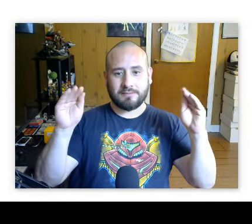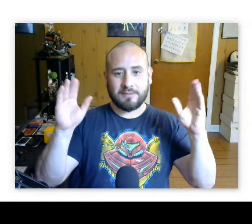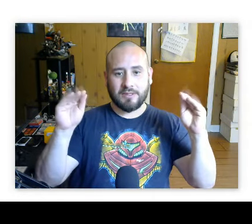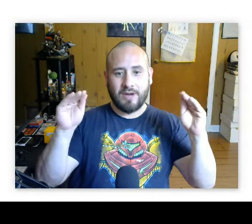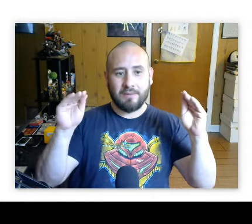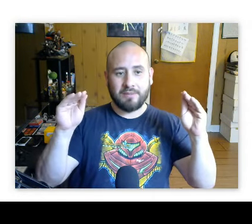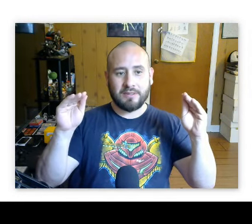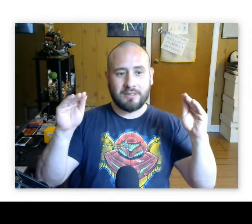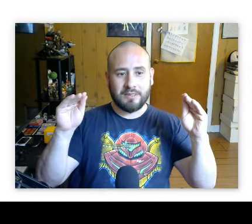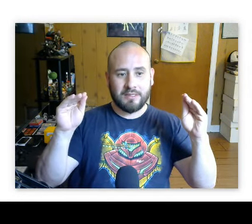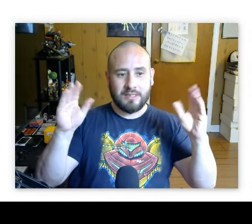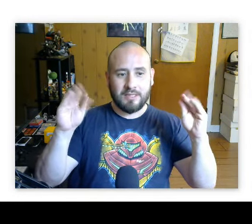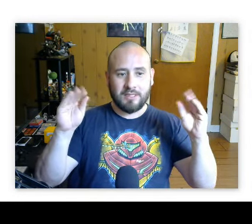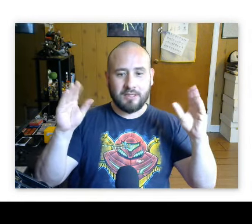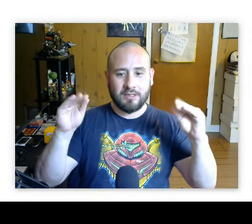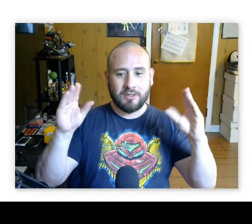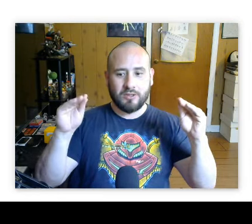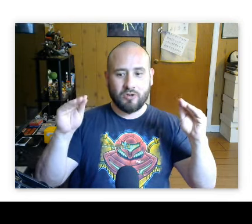Crab.